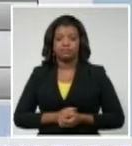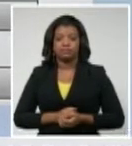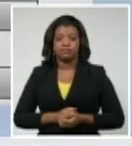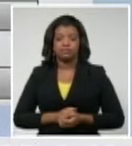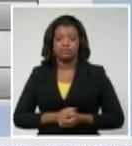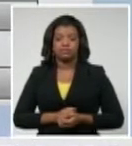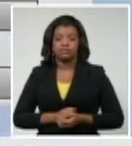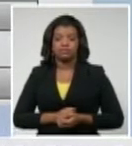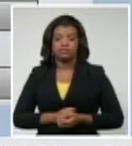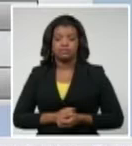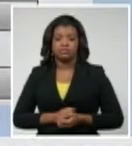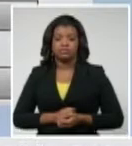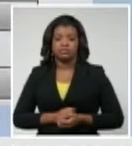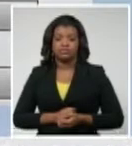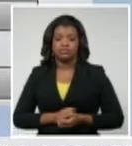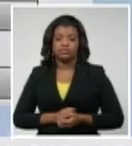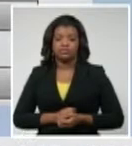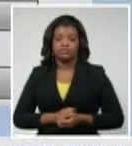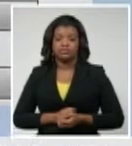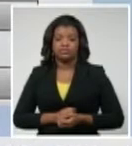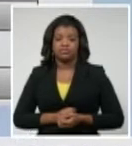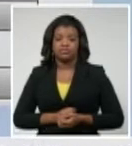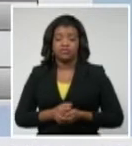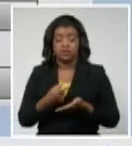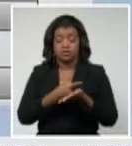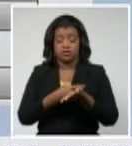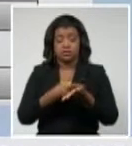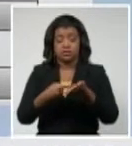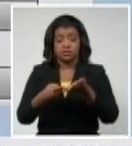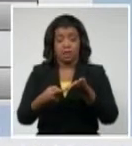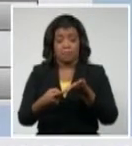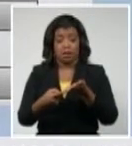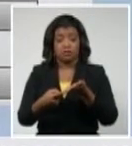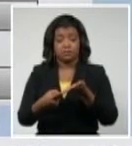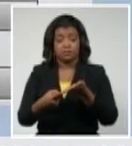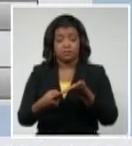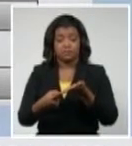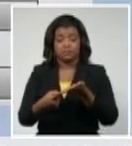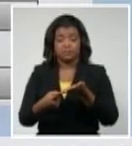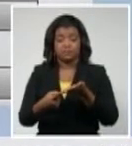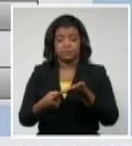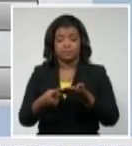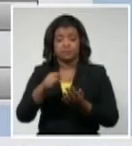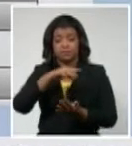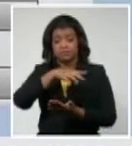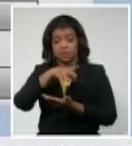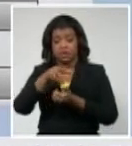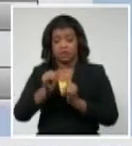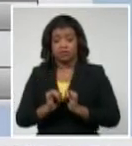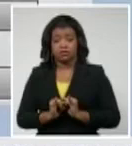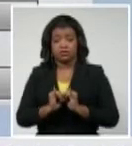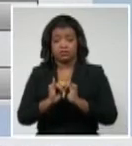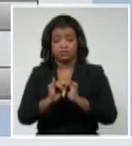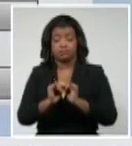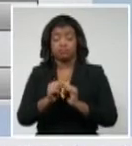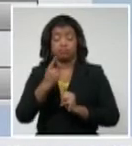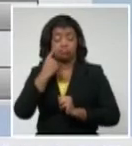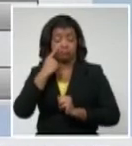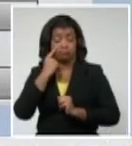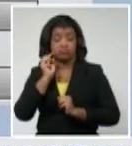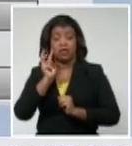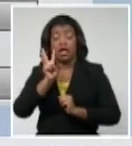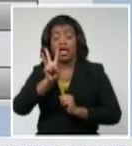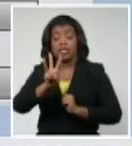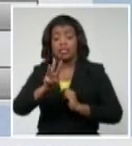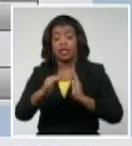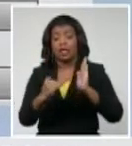52,142,564 confirmed cases worldwide since the start of the pandemic. Meanwhile, the global death toll stands at